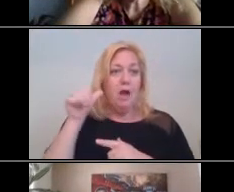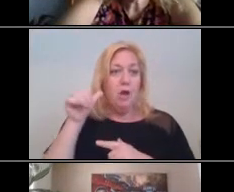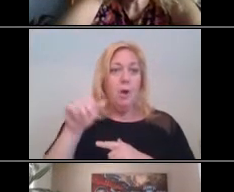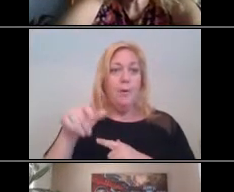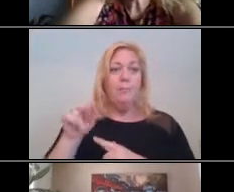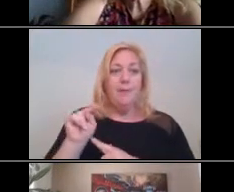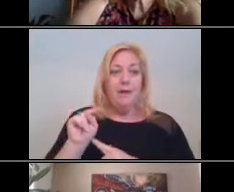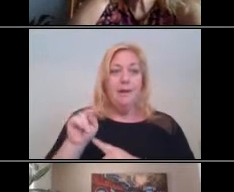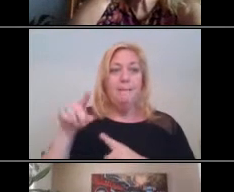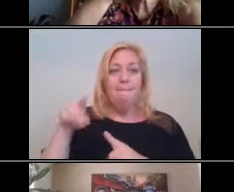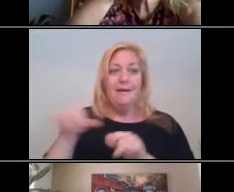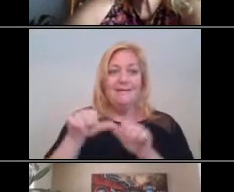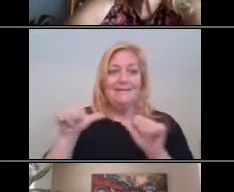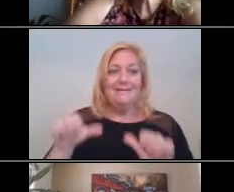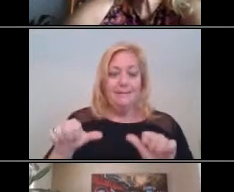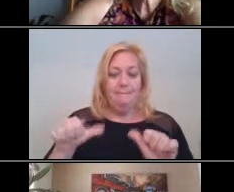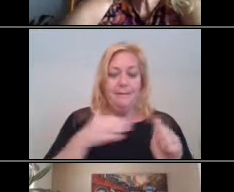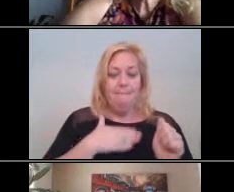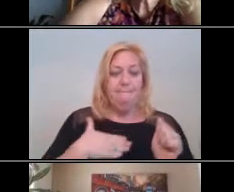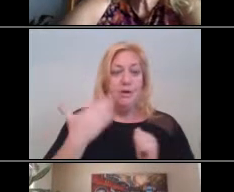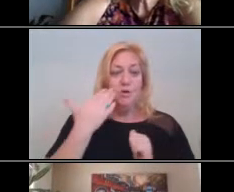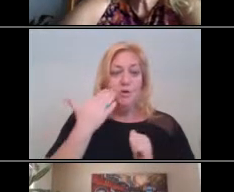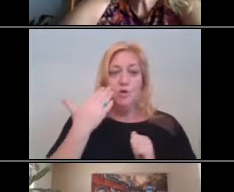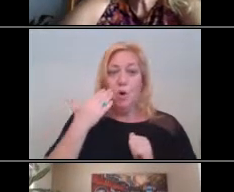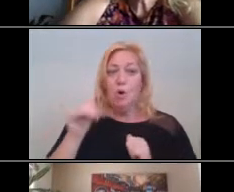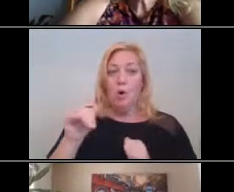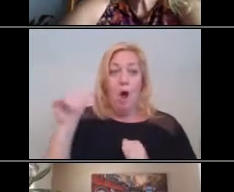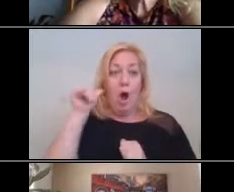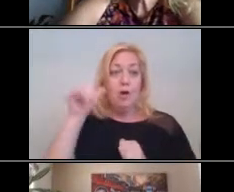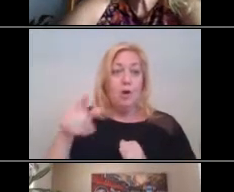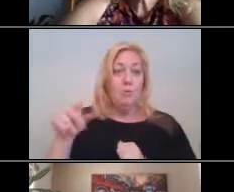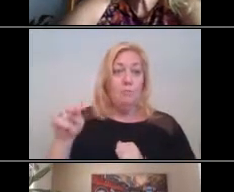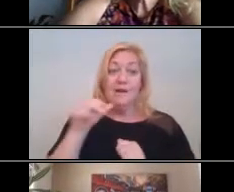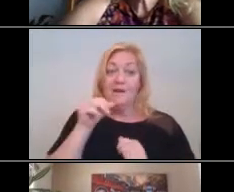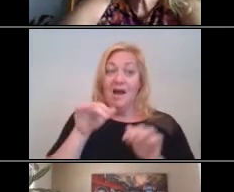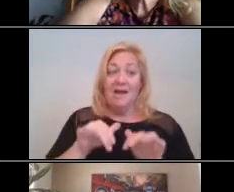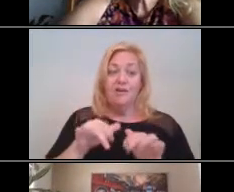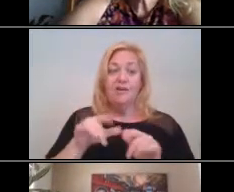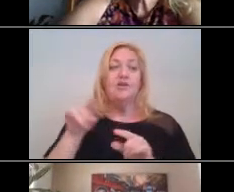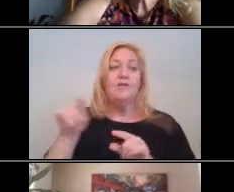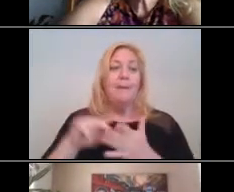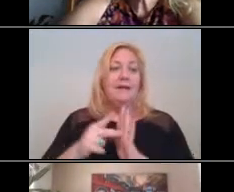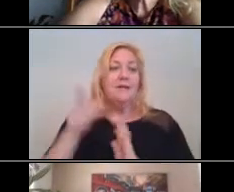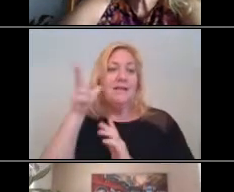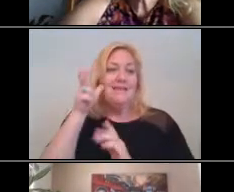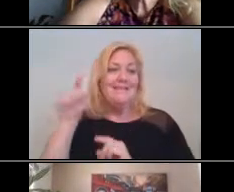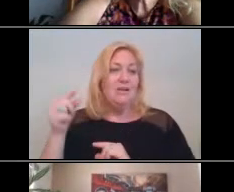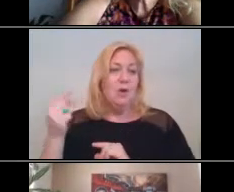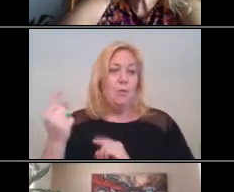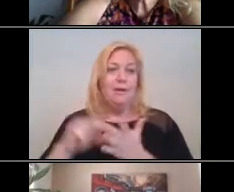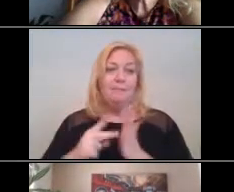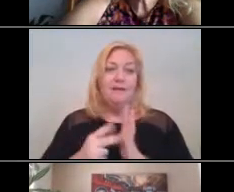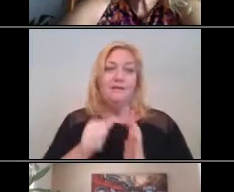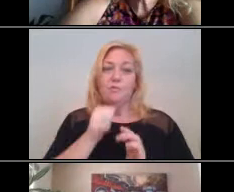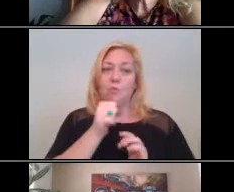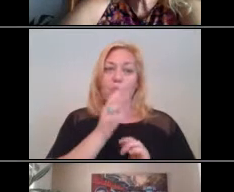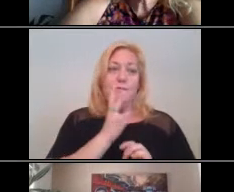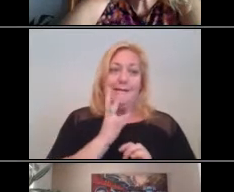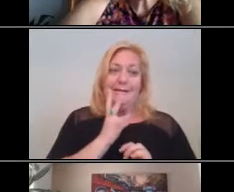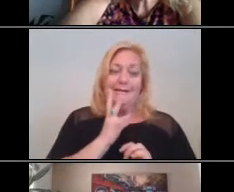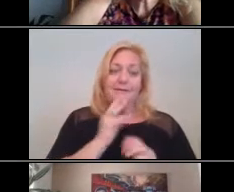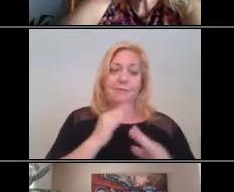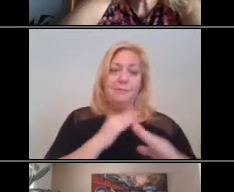system. Please note that if the audio PIN is not entered, you will remain in listen-only mode and will be unable to speak to the Commission should you have any comments. As